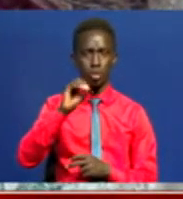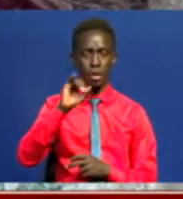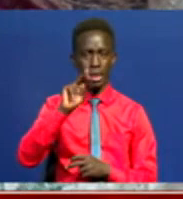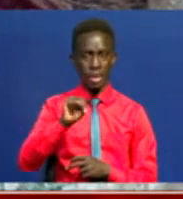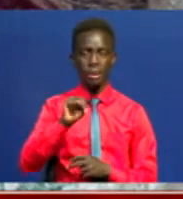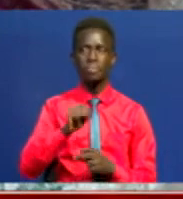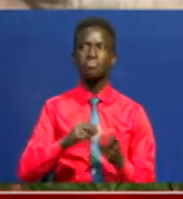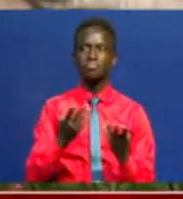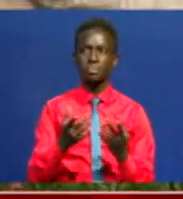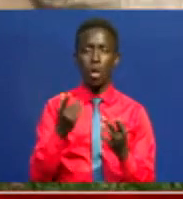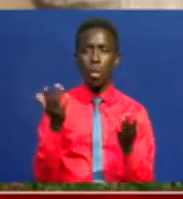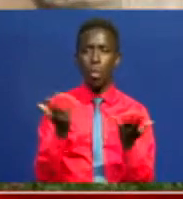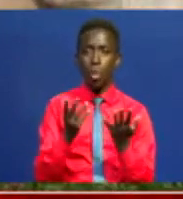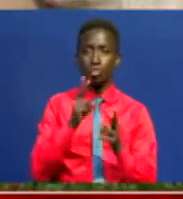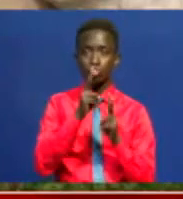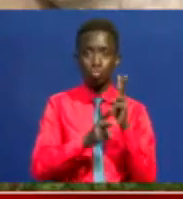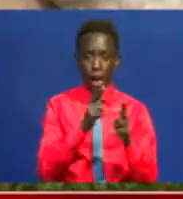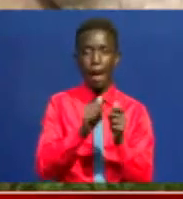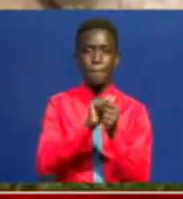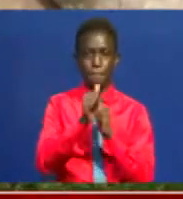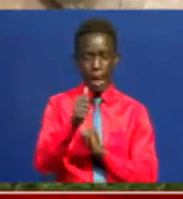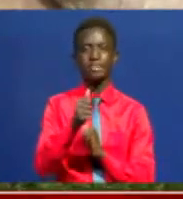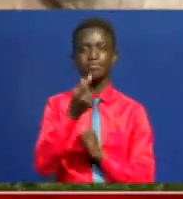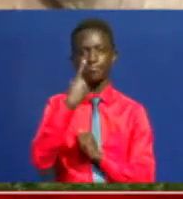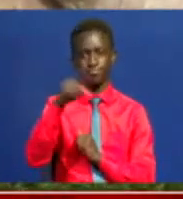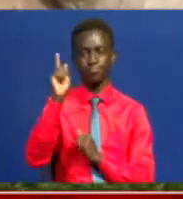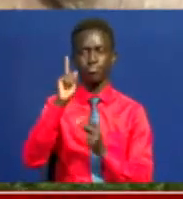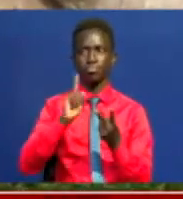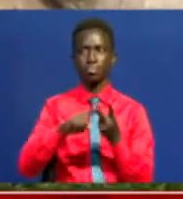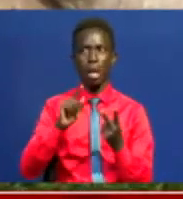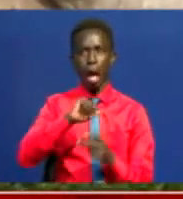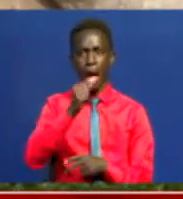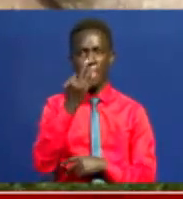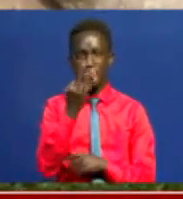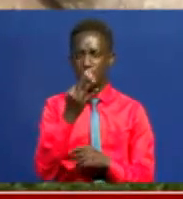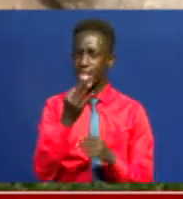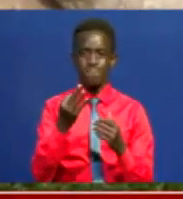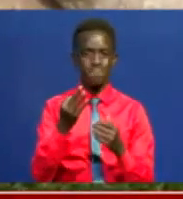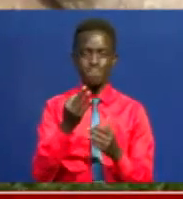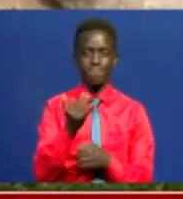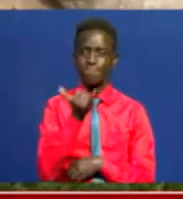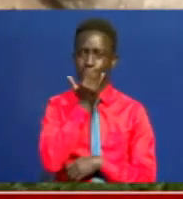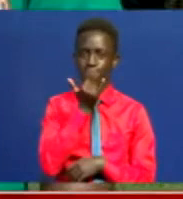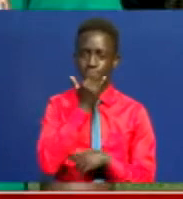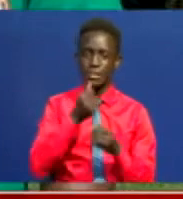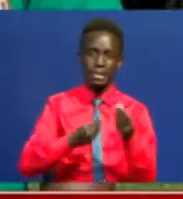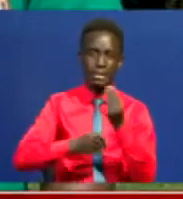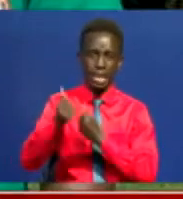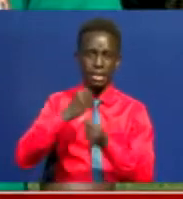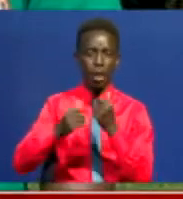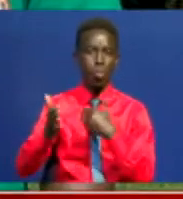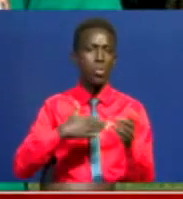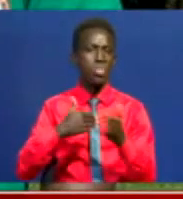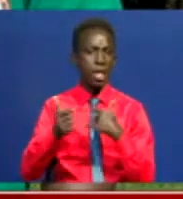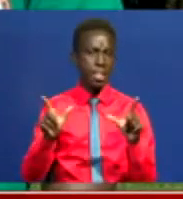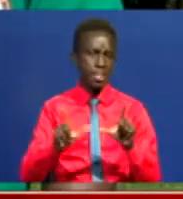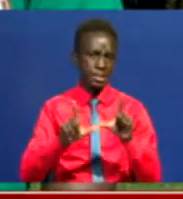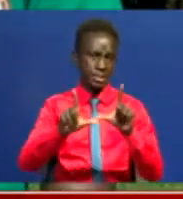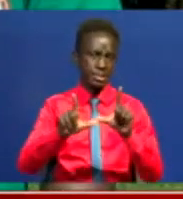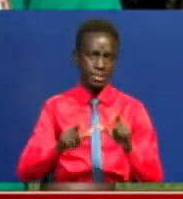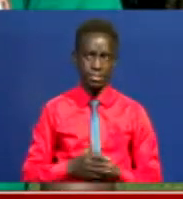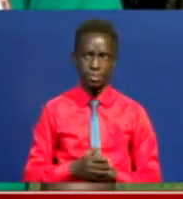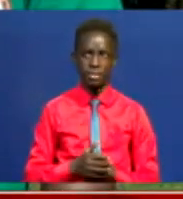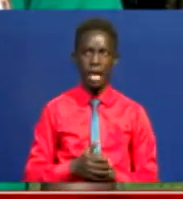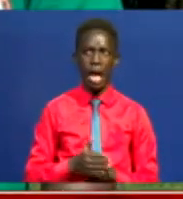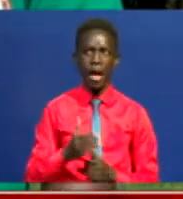while three agro-vets were found to have opened the seeds and also selling without mandatory licenses. There was an agro-vet whereby the